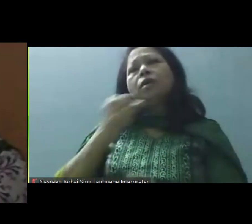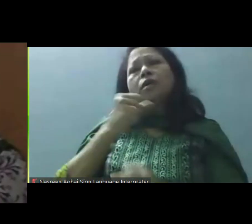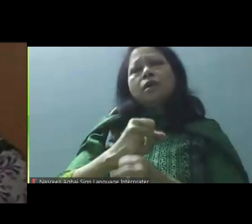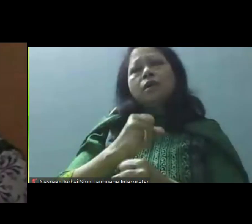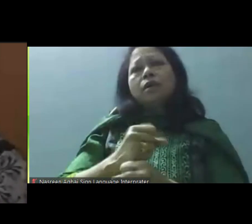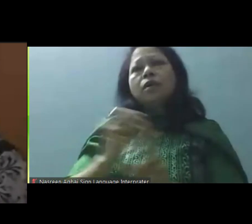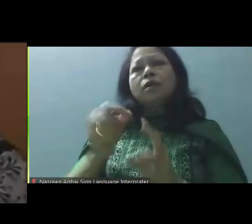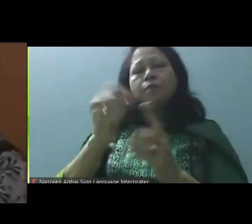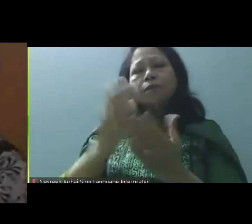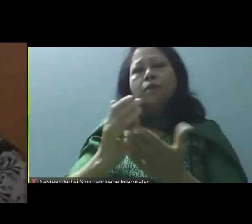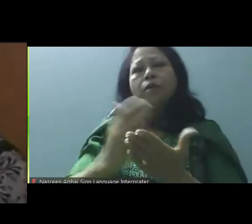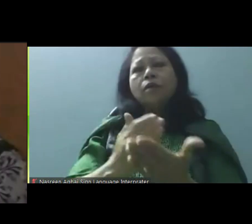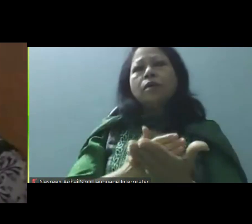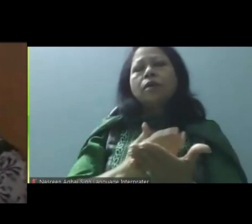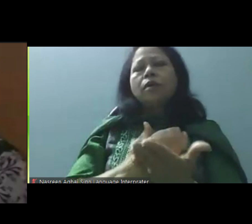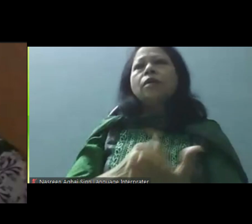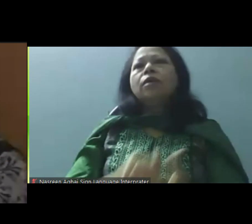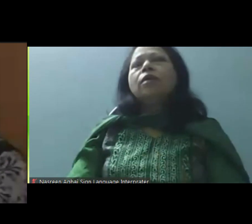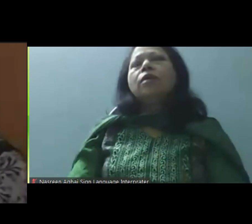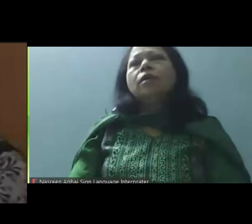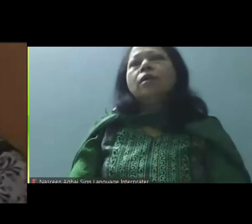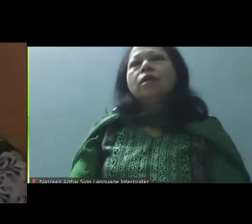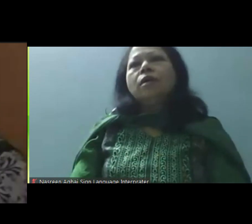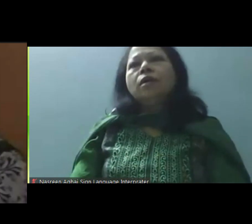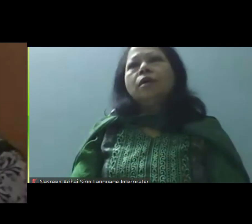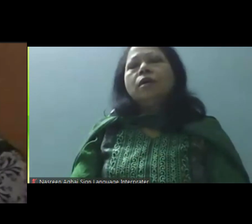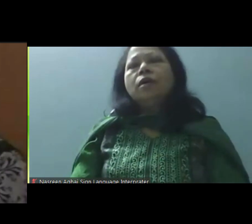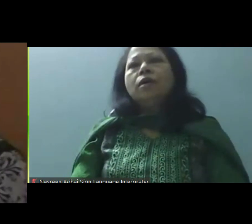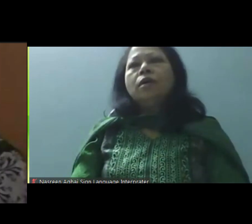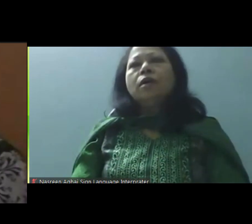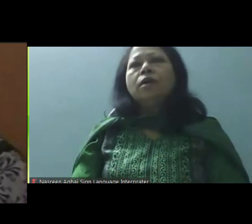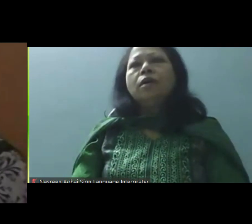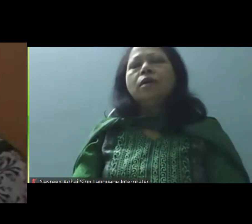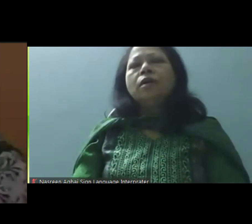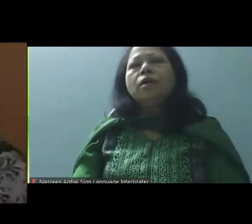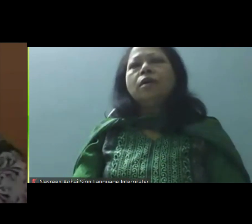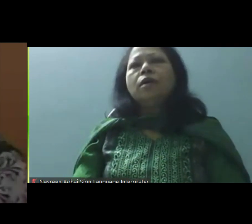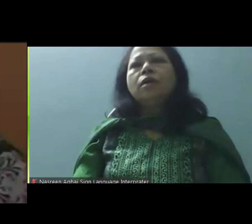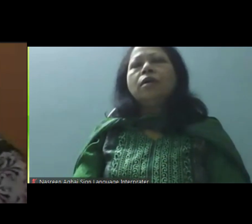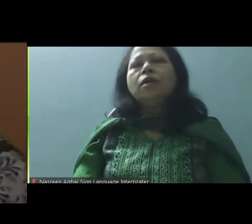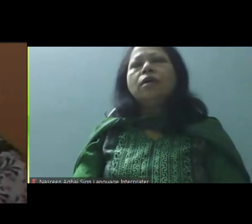policy makers are failed to